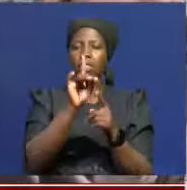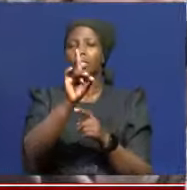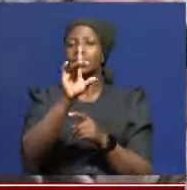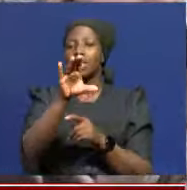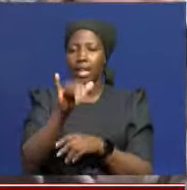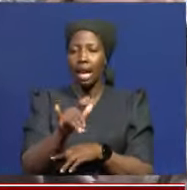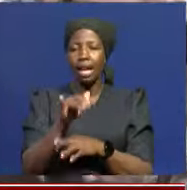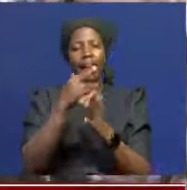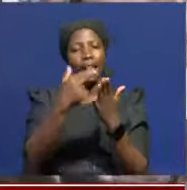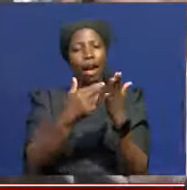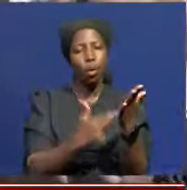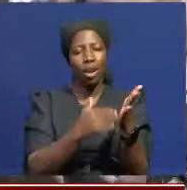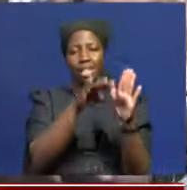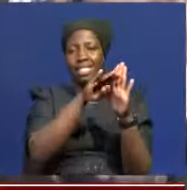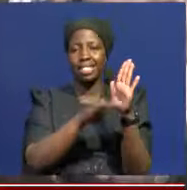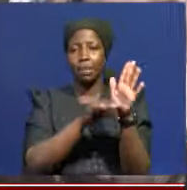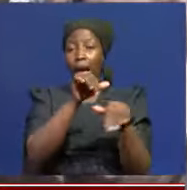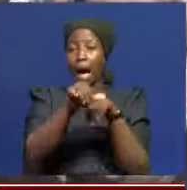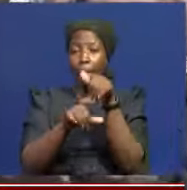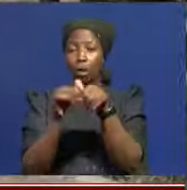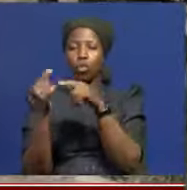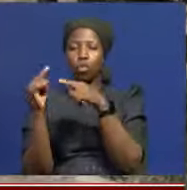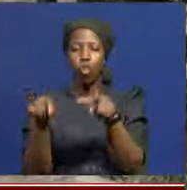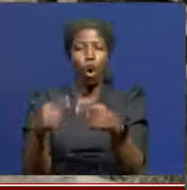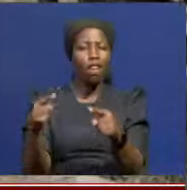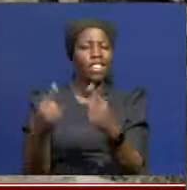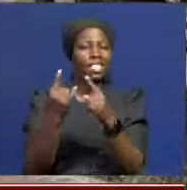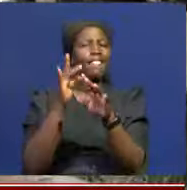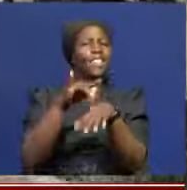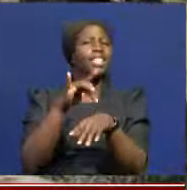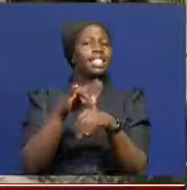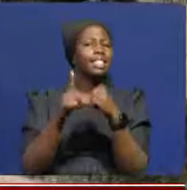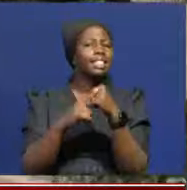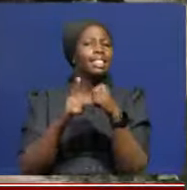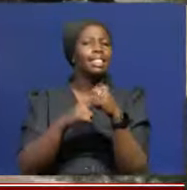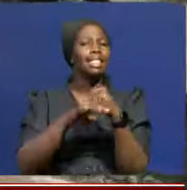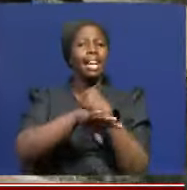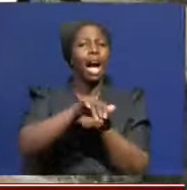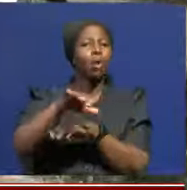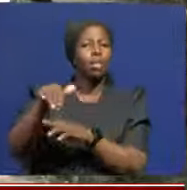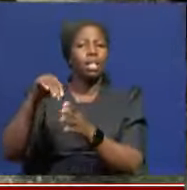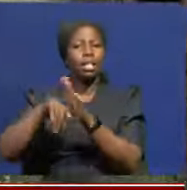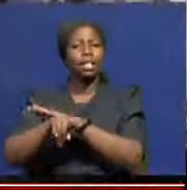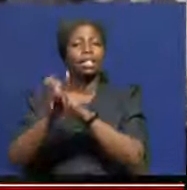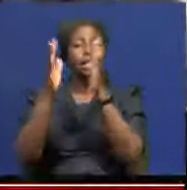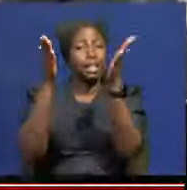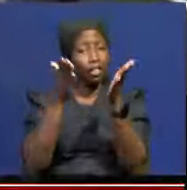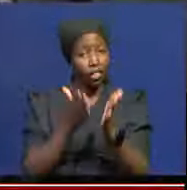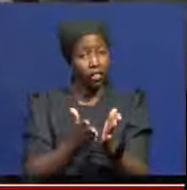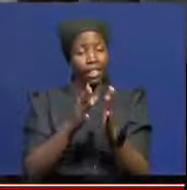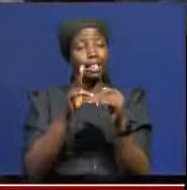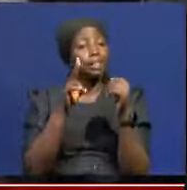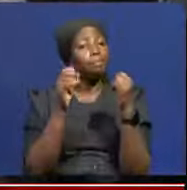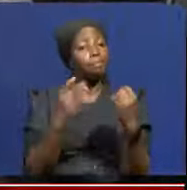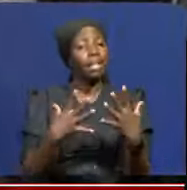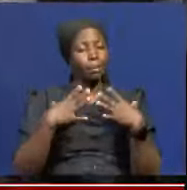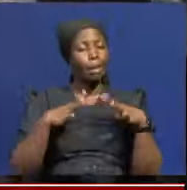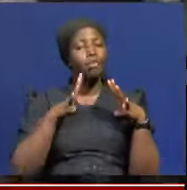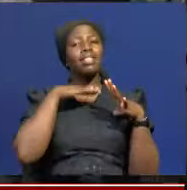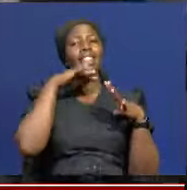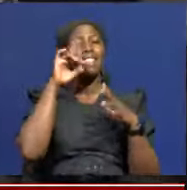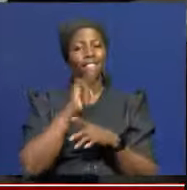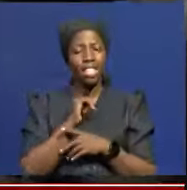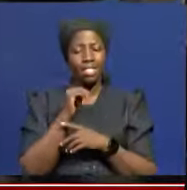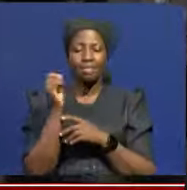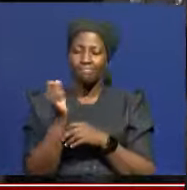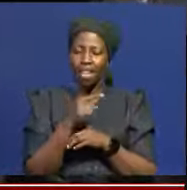the conflict affecting six counties in the Rift Valley. Several people have been reported dead in a month following banditry